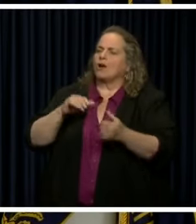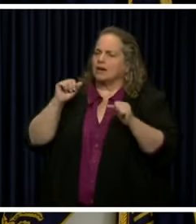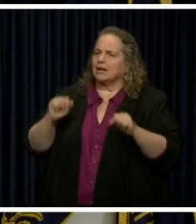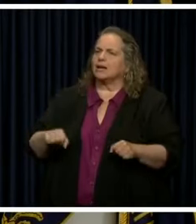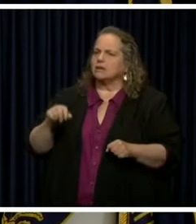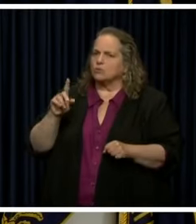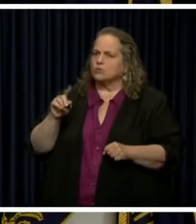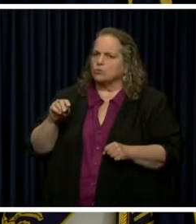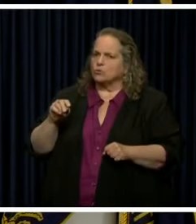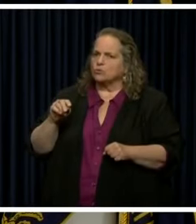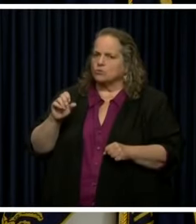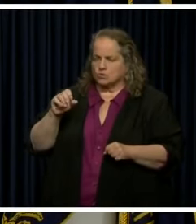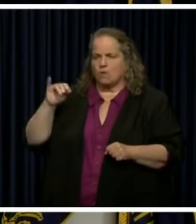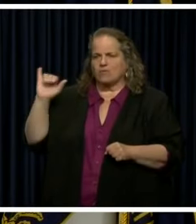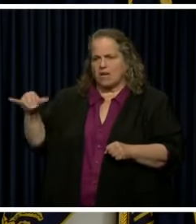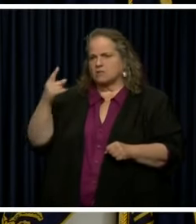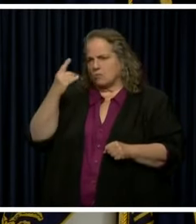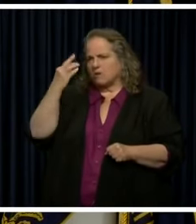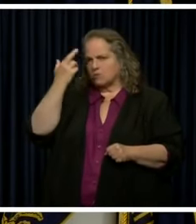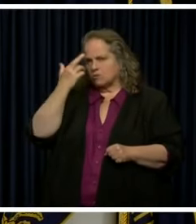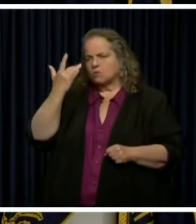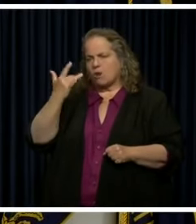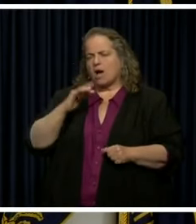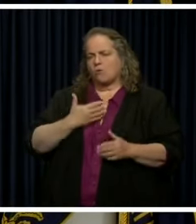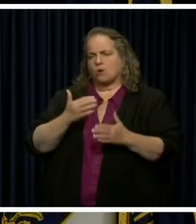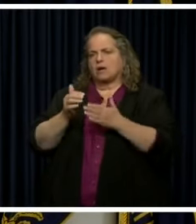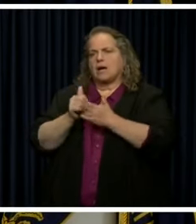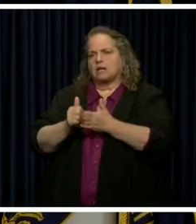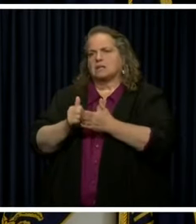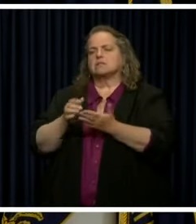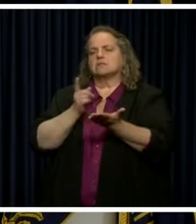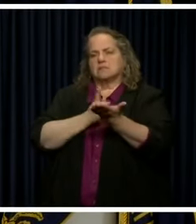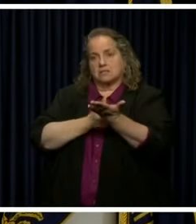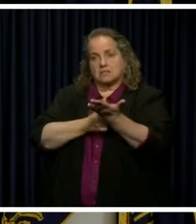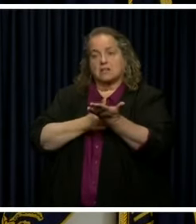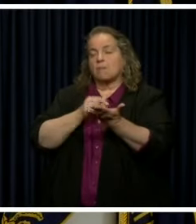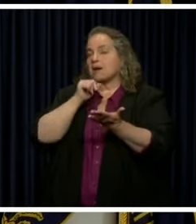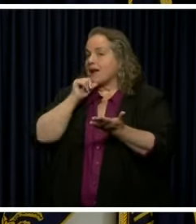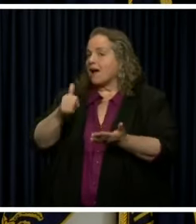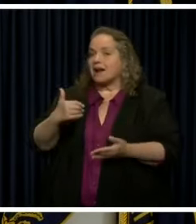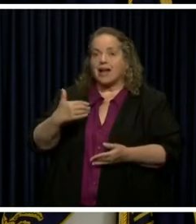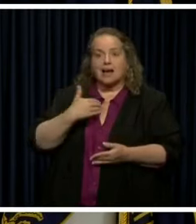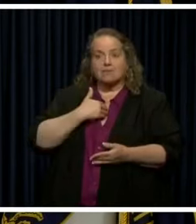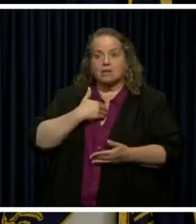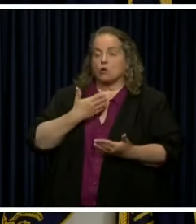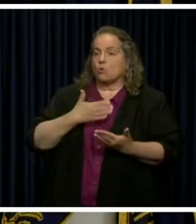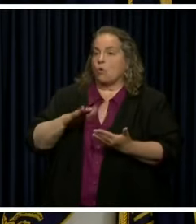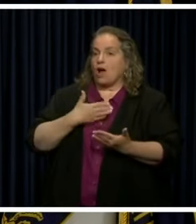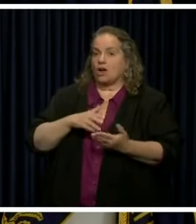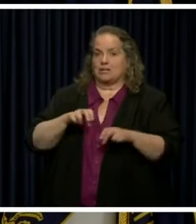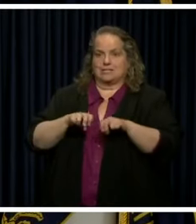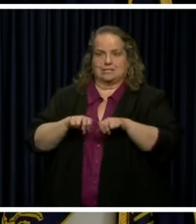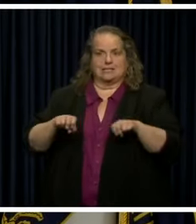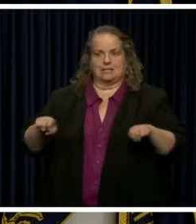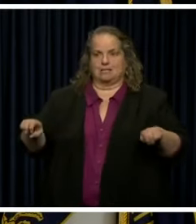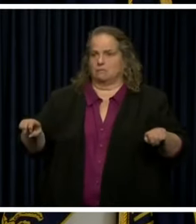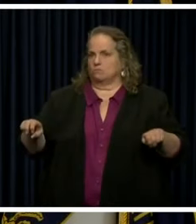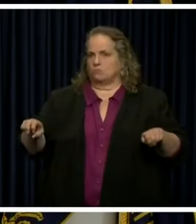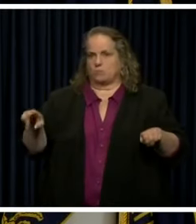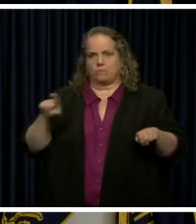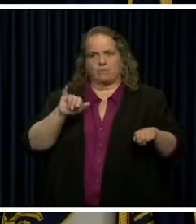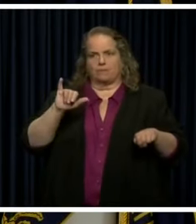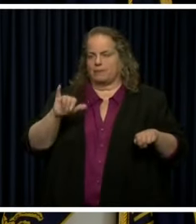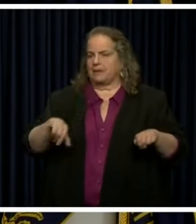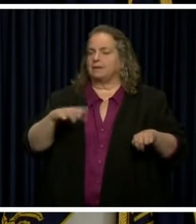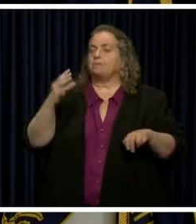do. And so this is one of the reasons that our guidance talks about not having choir seated like this, and then just in